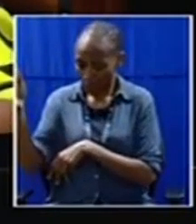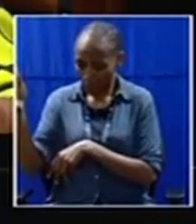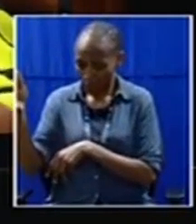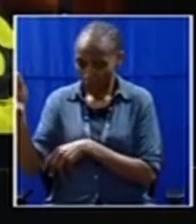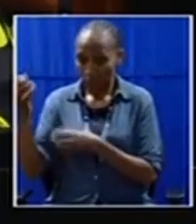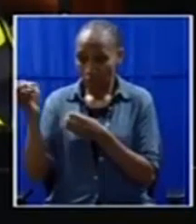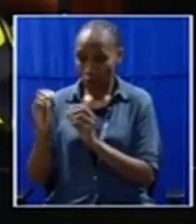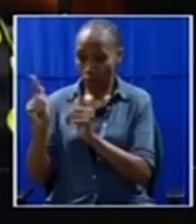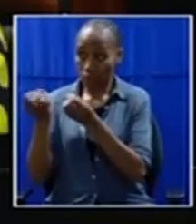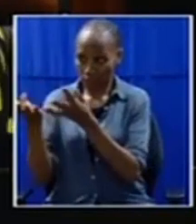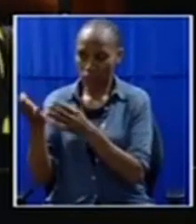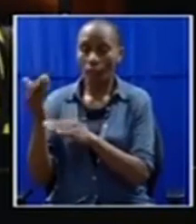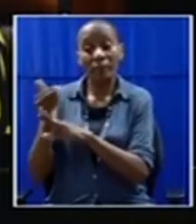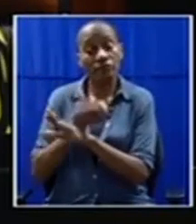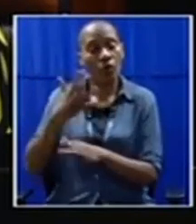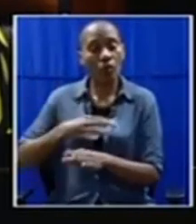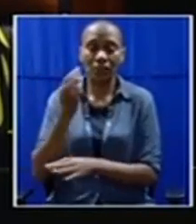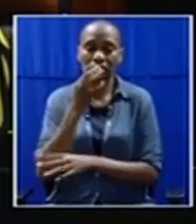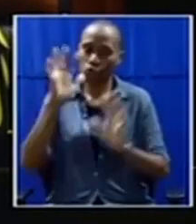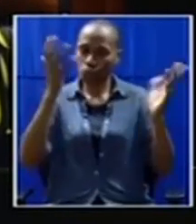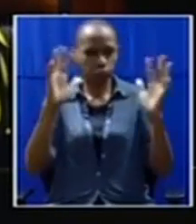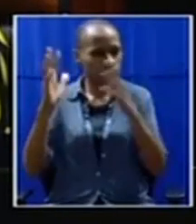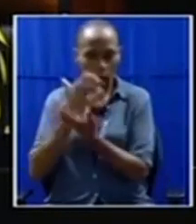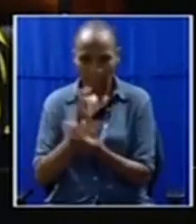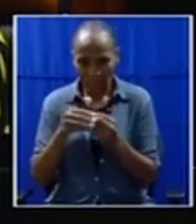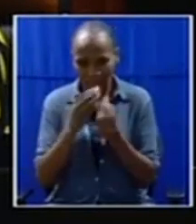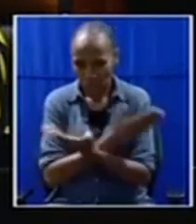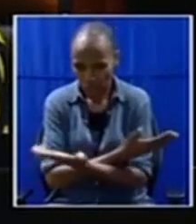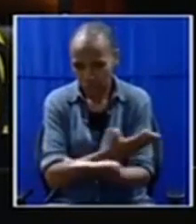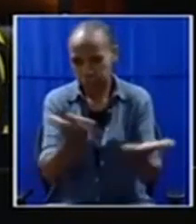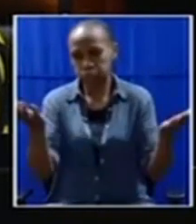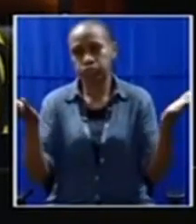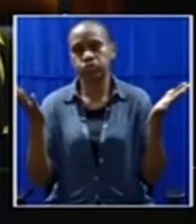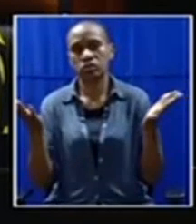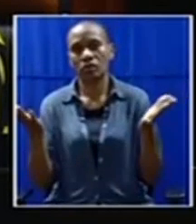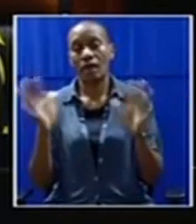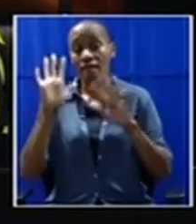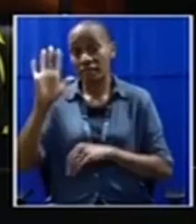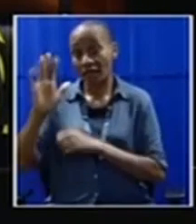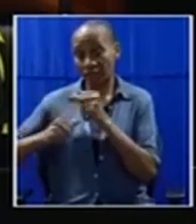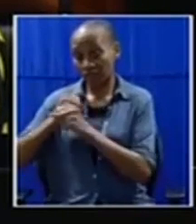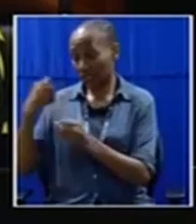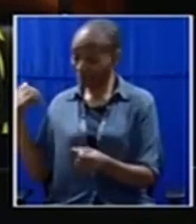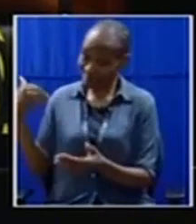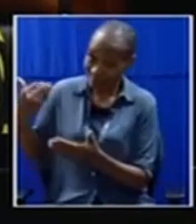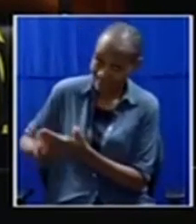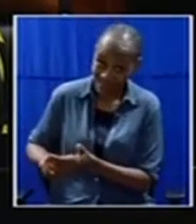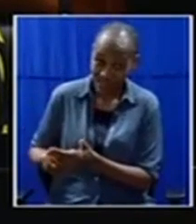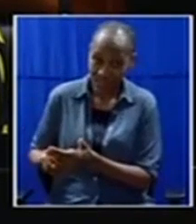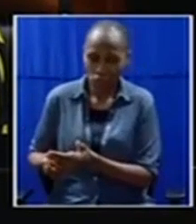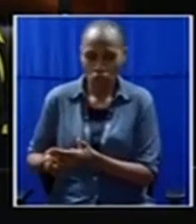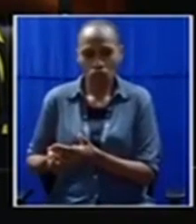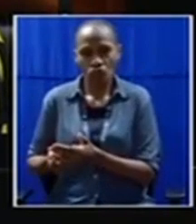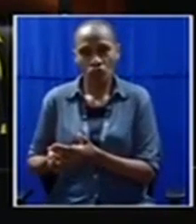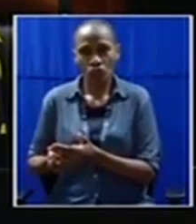you the chance, I must congratulate all the members who in these past 5 years